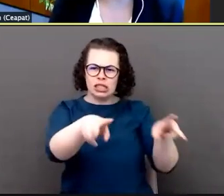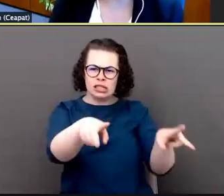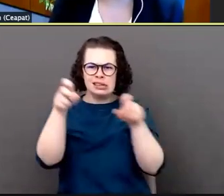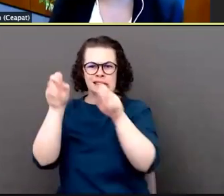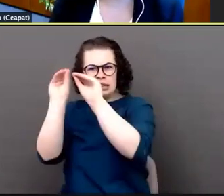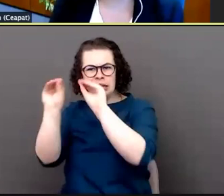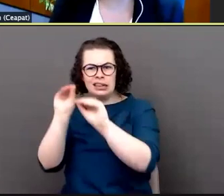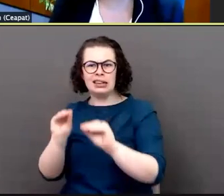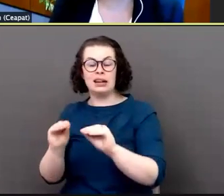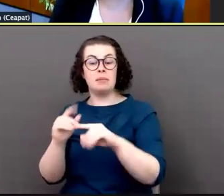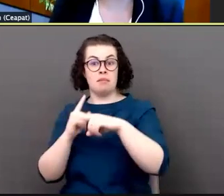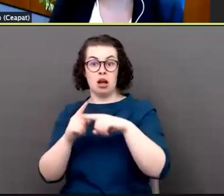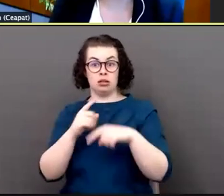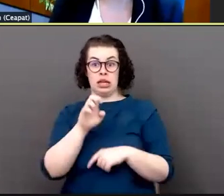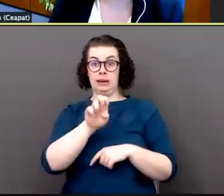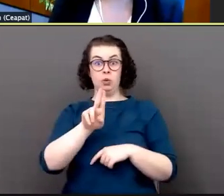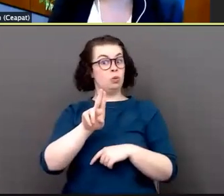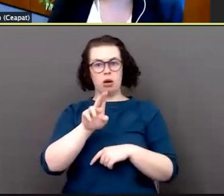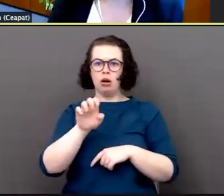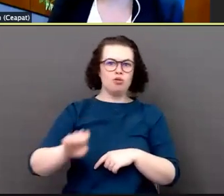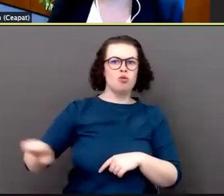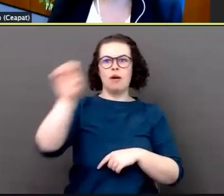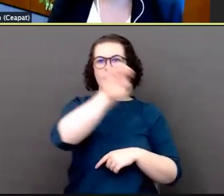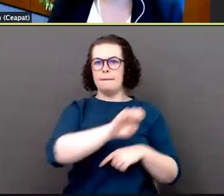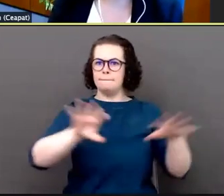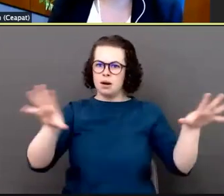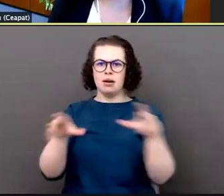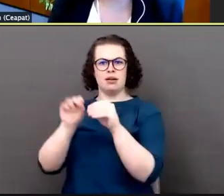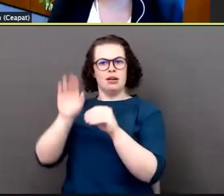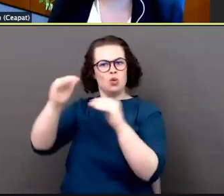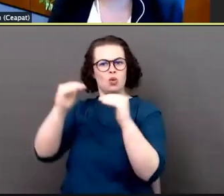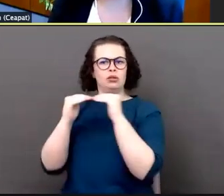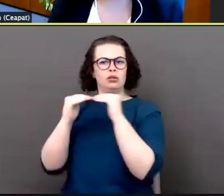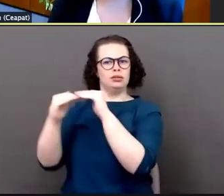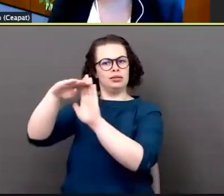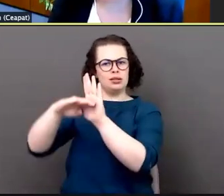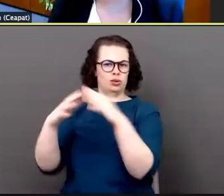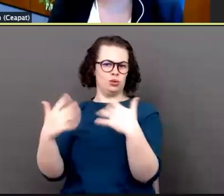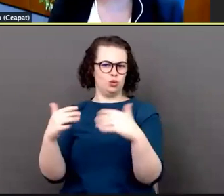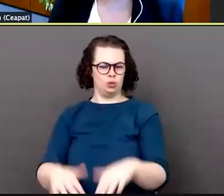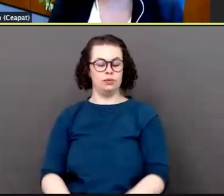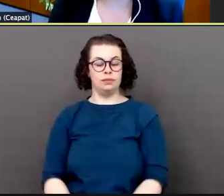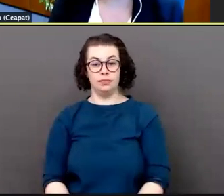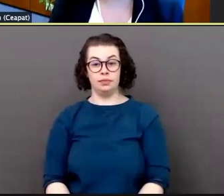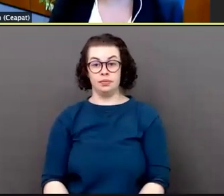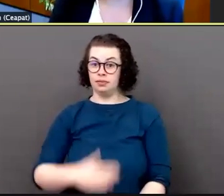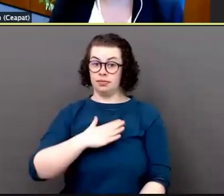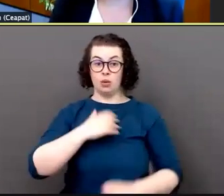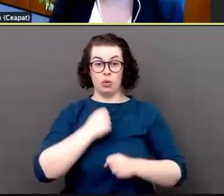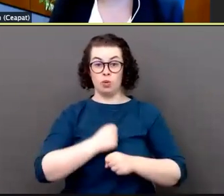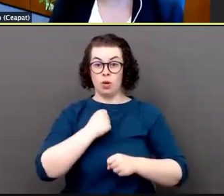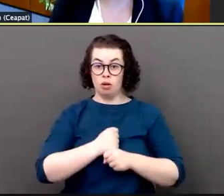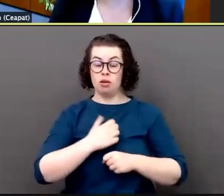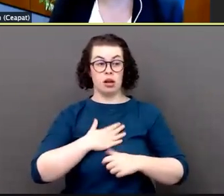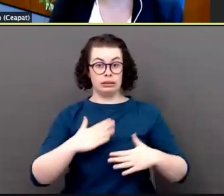the European Union. We are all aware that every day a greater number of